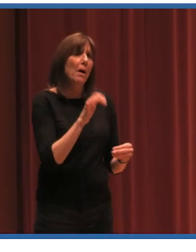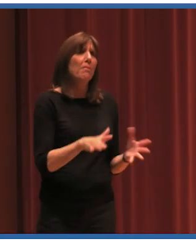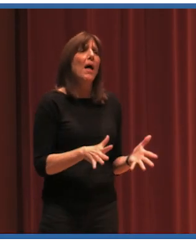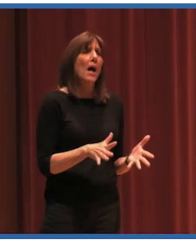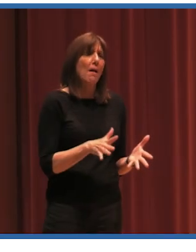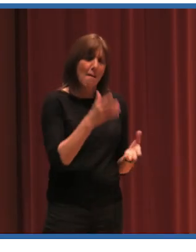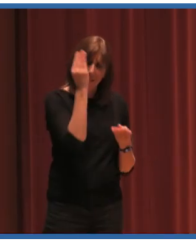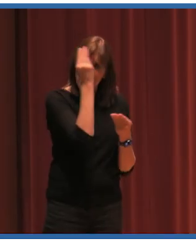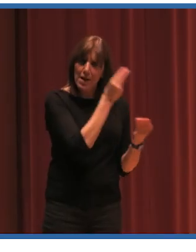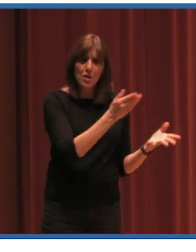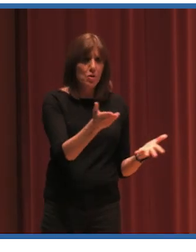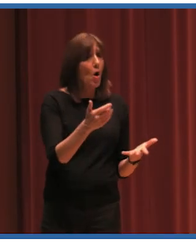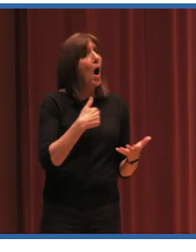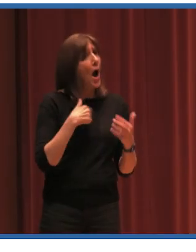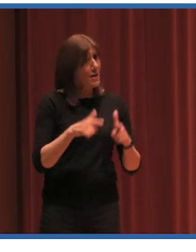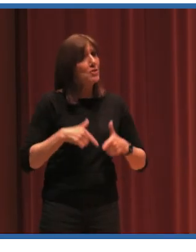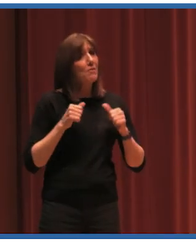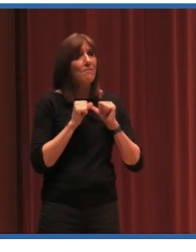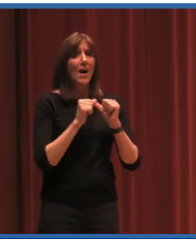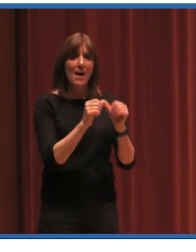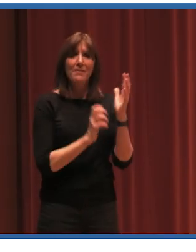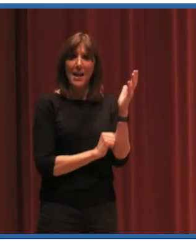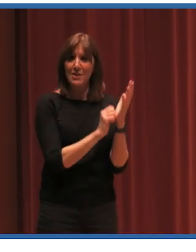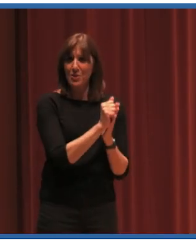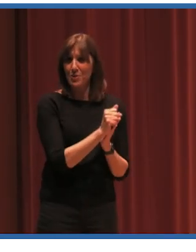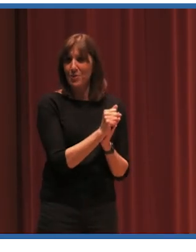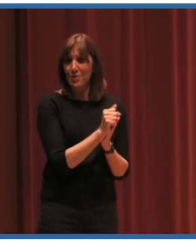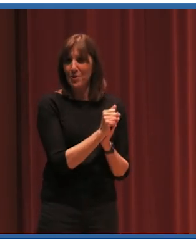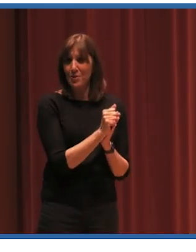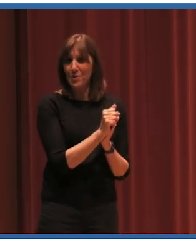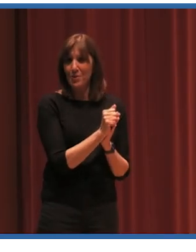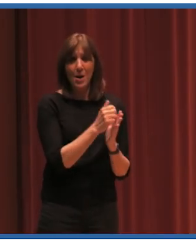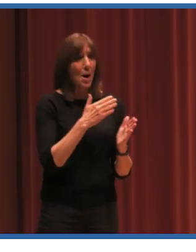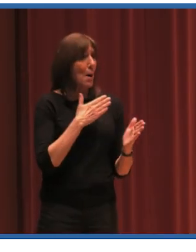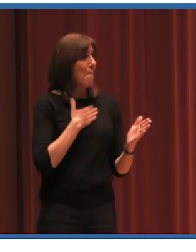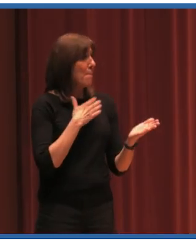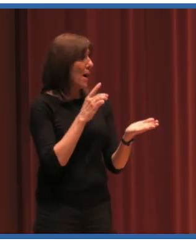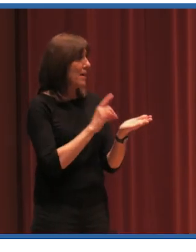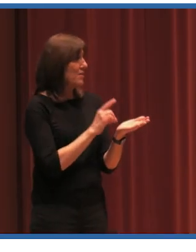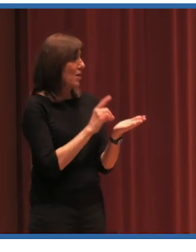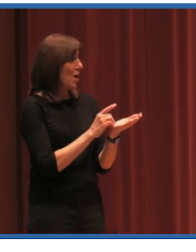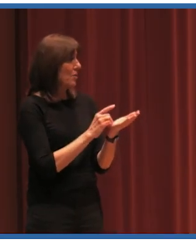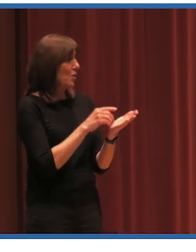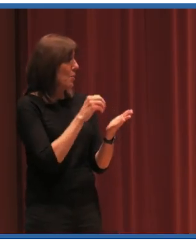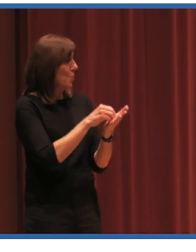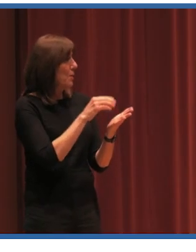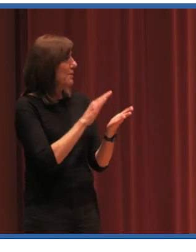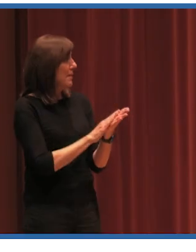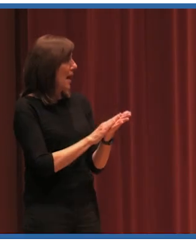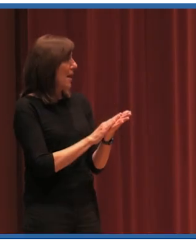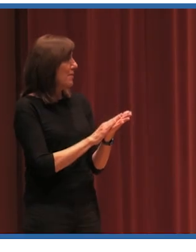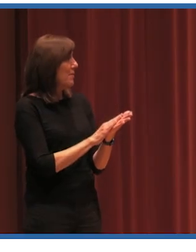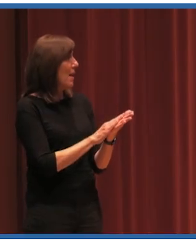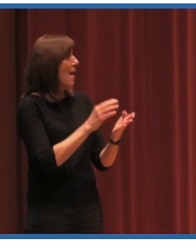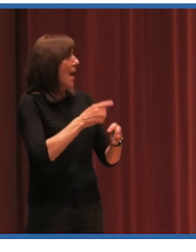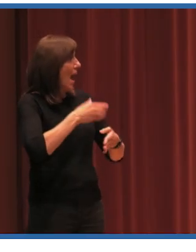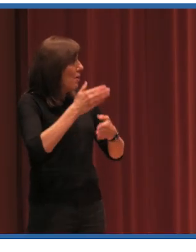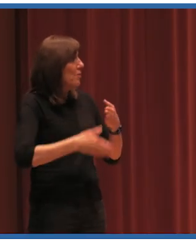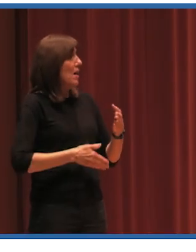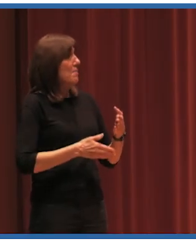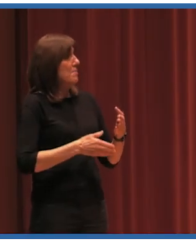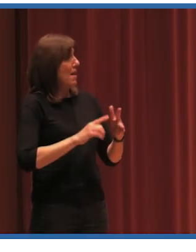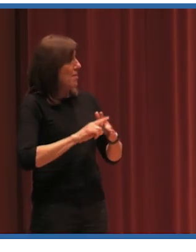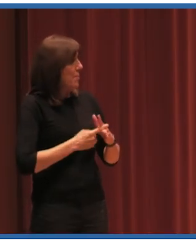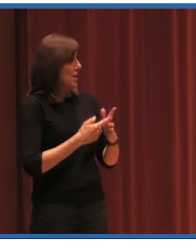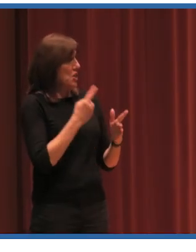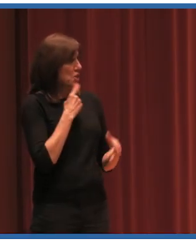I survived. And my doctor had even put on my outcome in the very beginning, she will live.